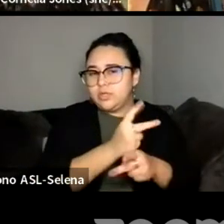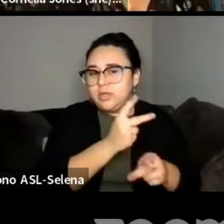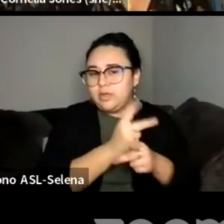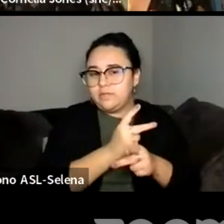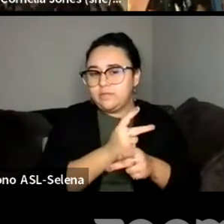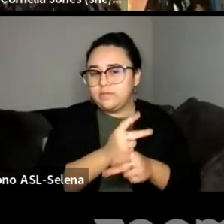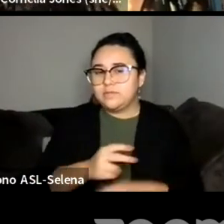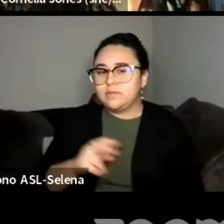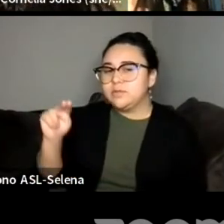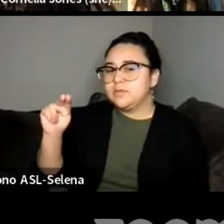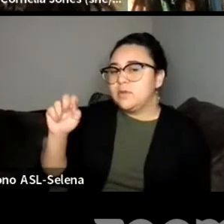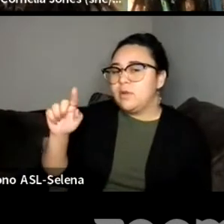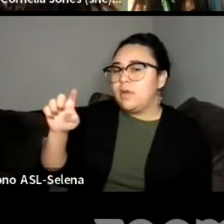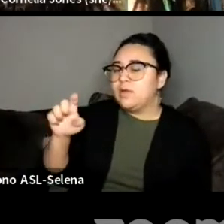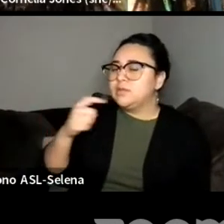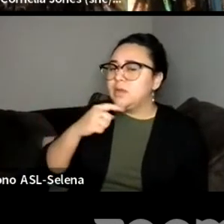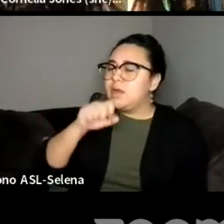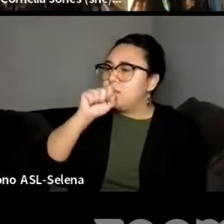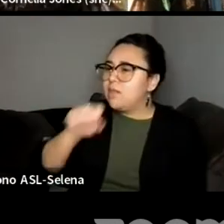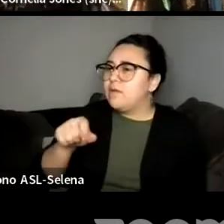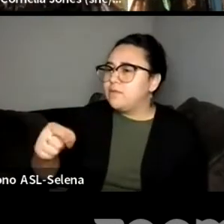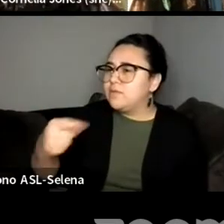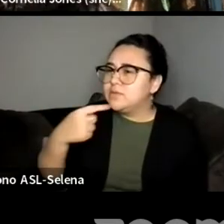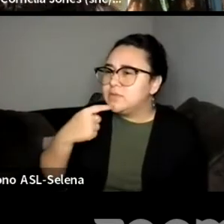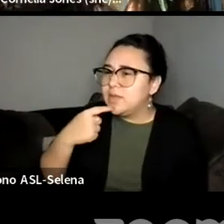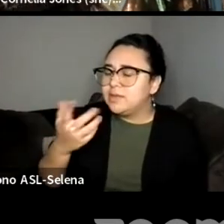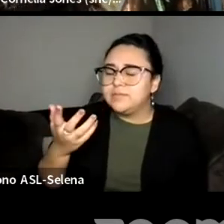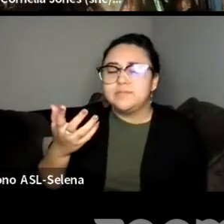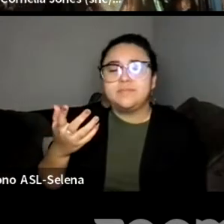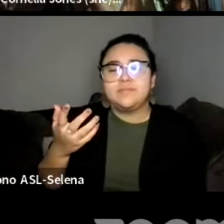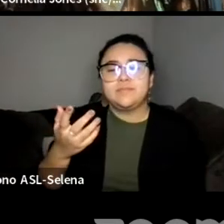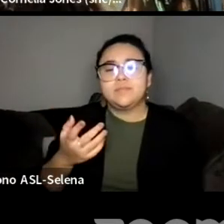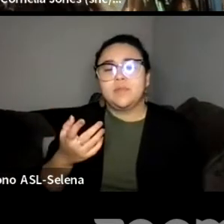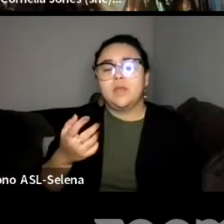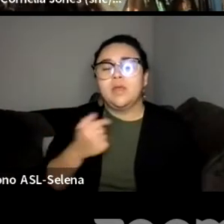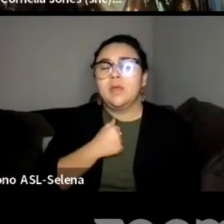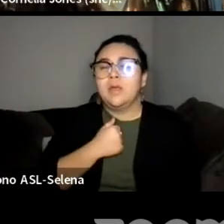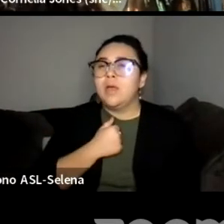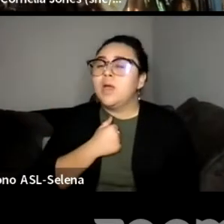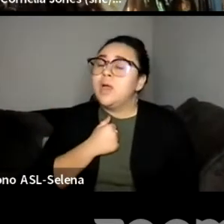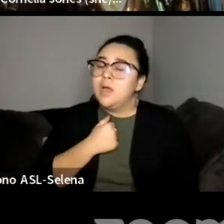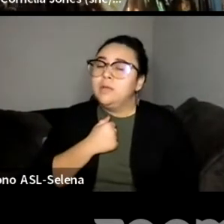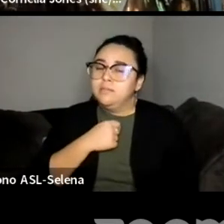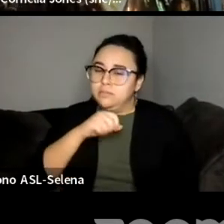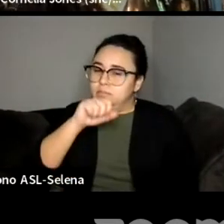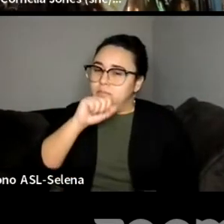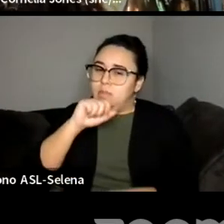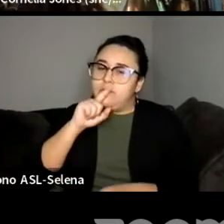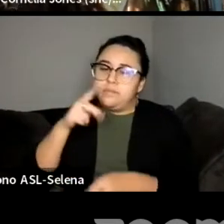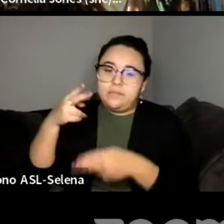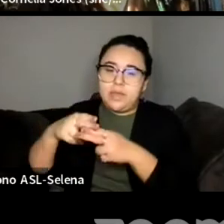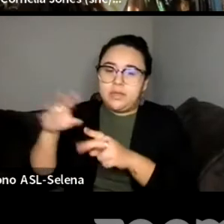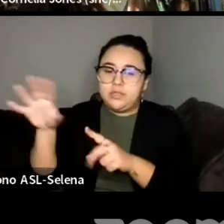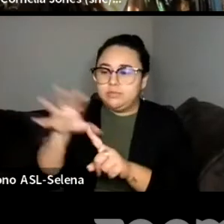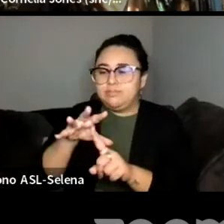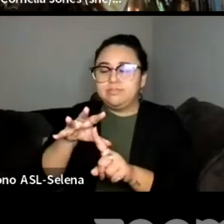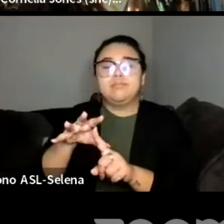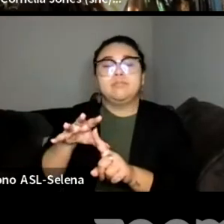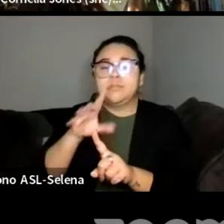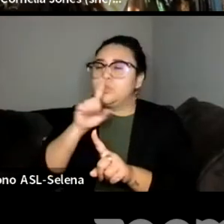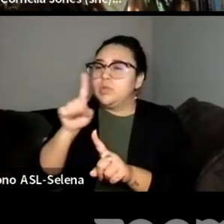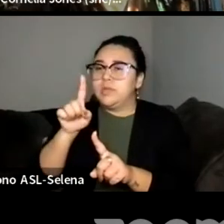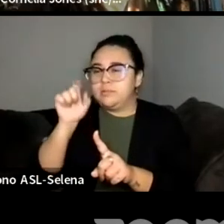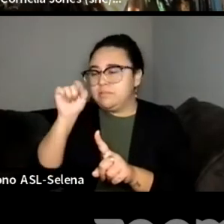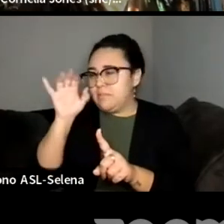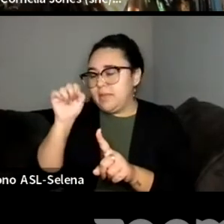what you said too about, you know, one of the things that I like to lift up and I think is so amazing is that when you start